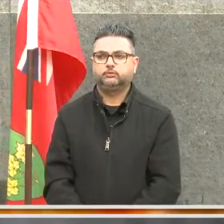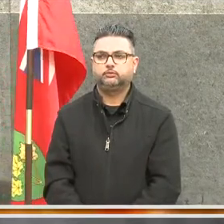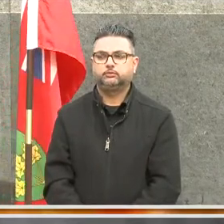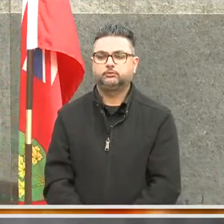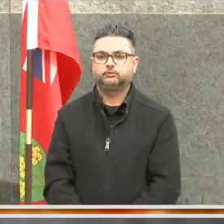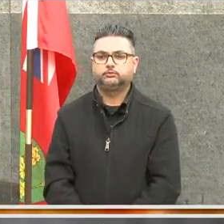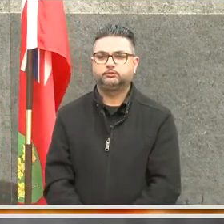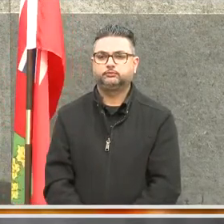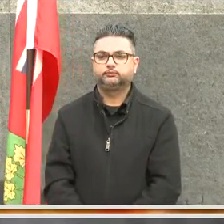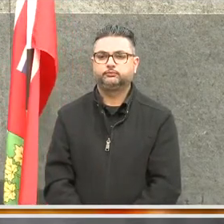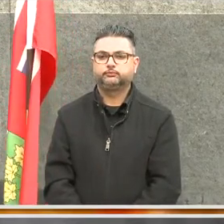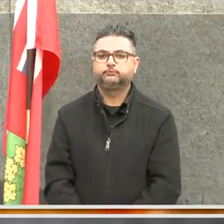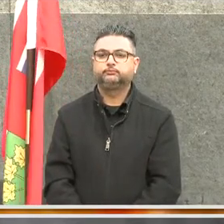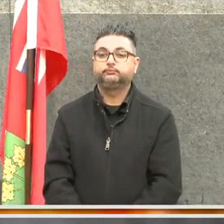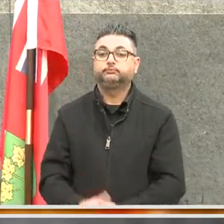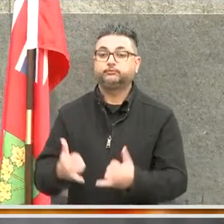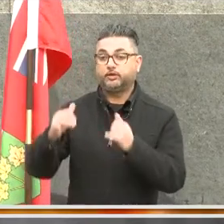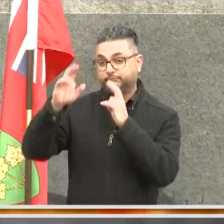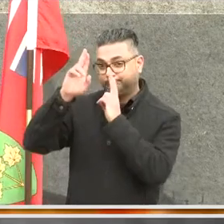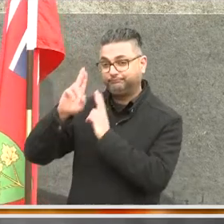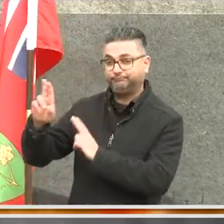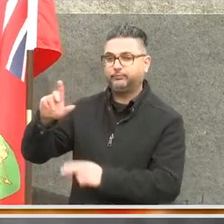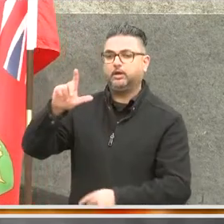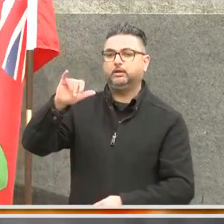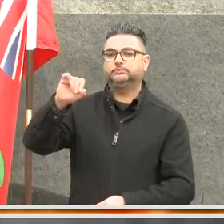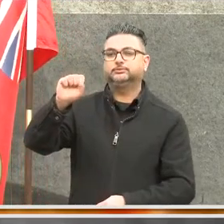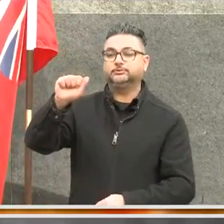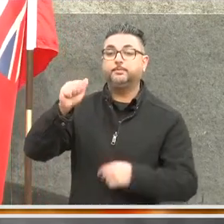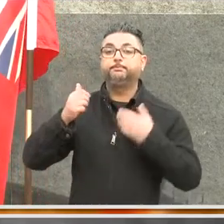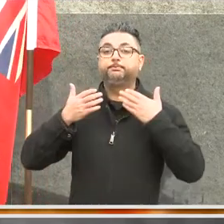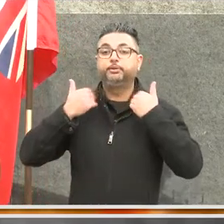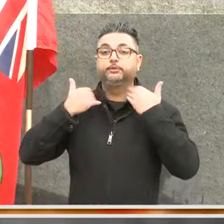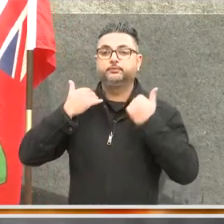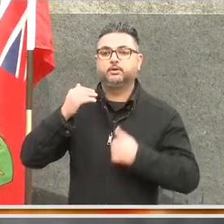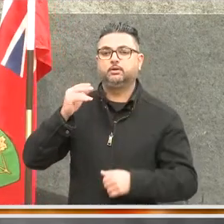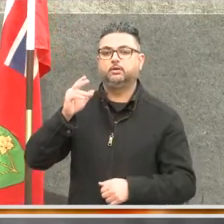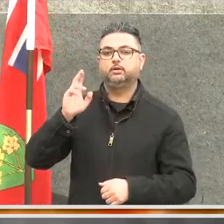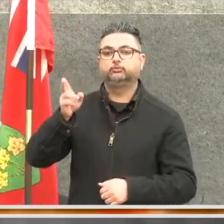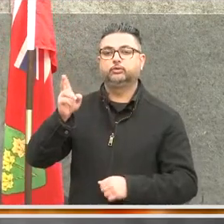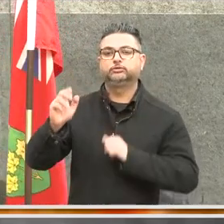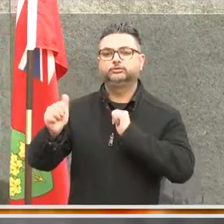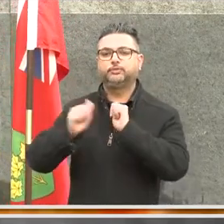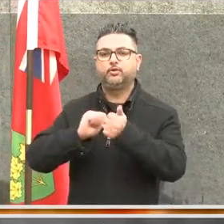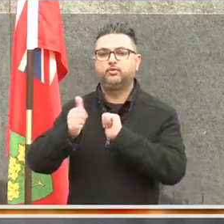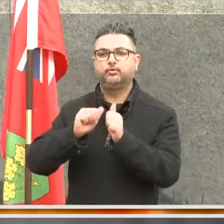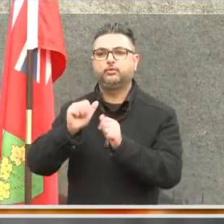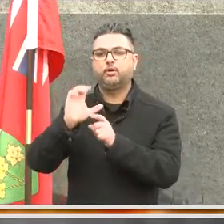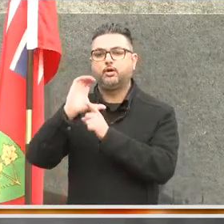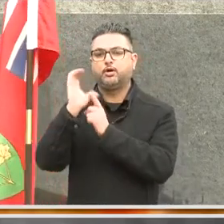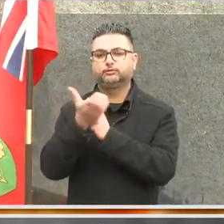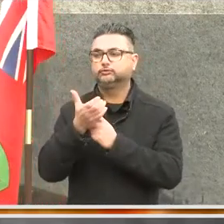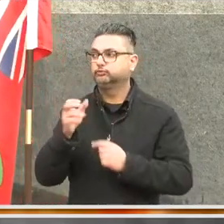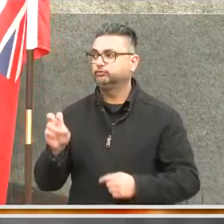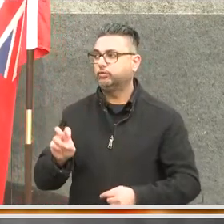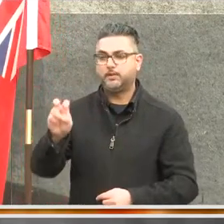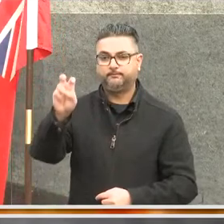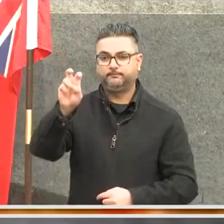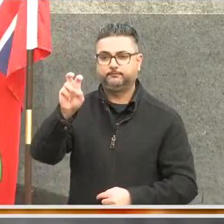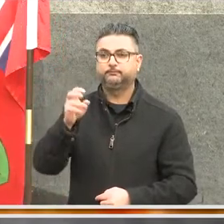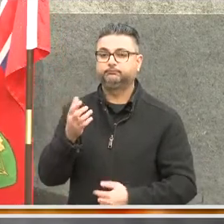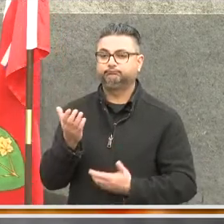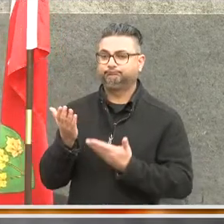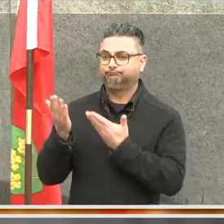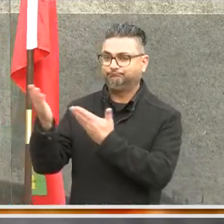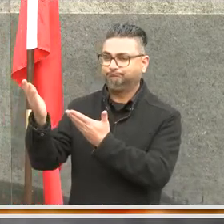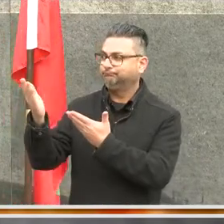The Honorable Lisa McLeod, Minister of Heritage, Sport, Culture and Tourism Industry. L'Honorable Lisa McLeod, Ministre des